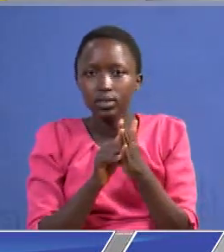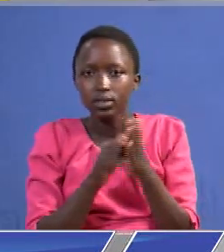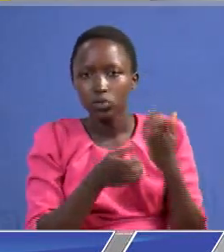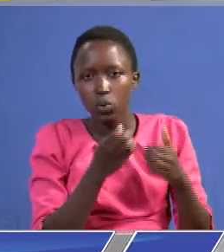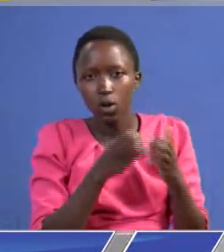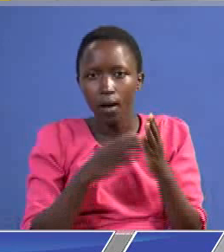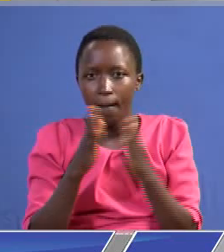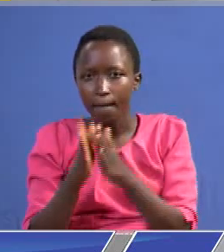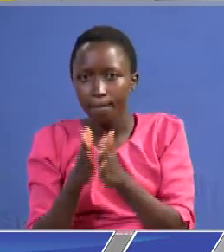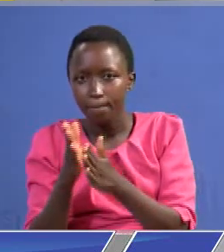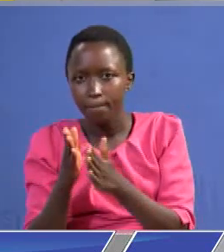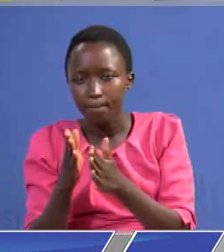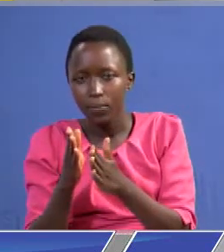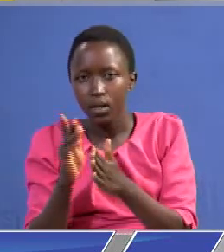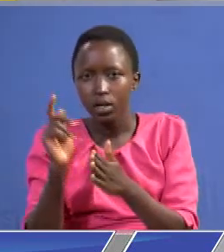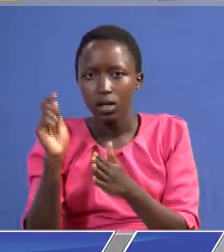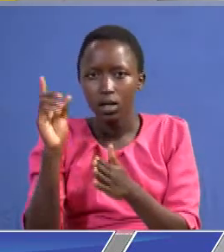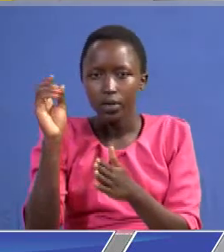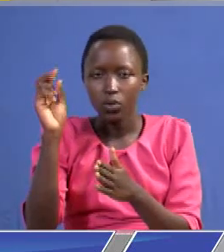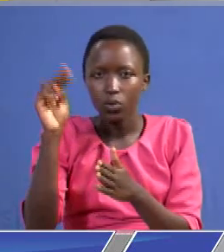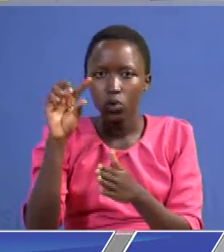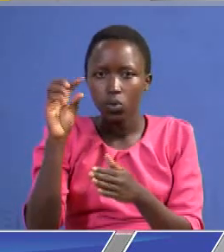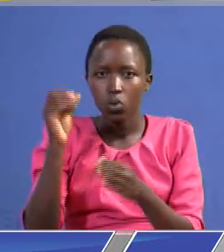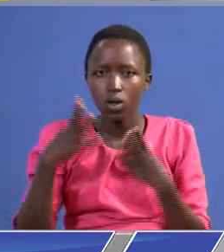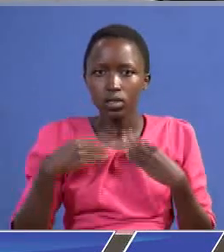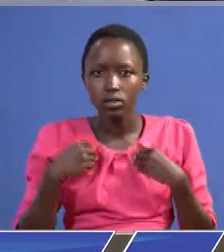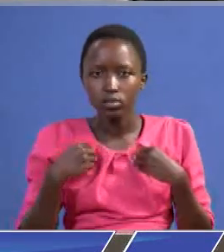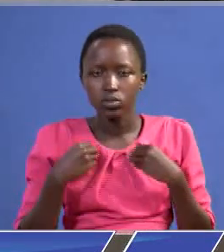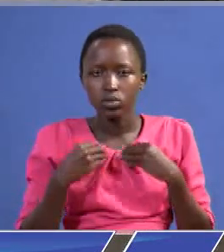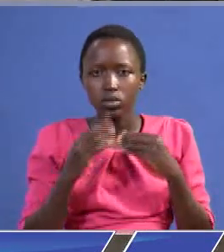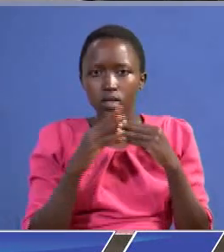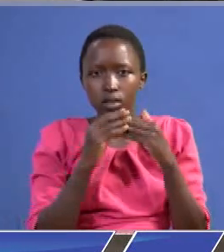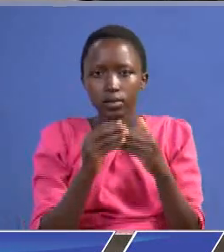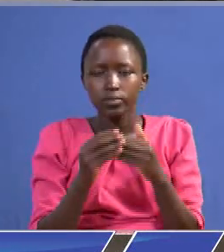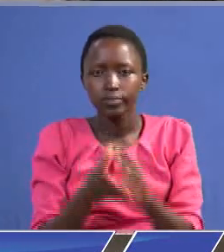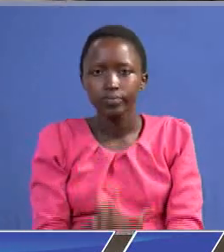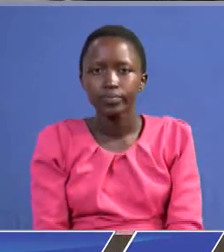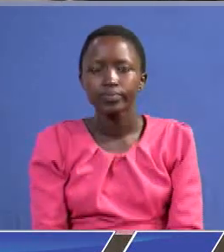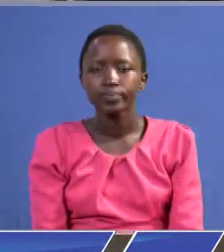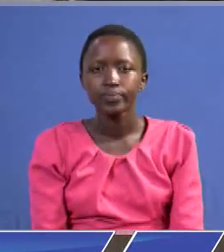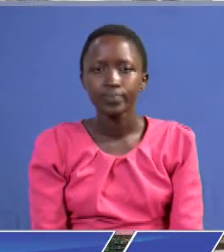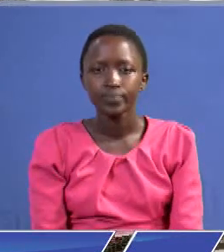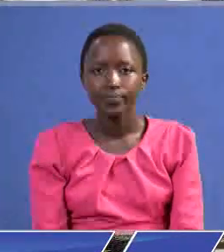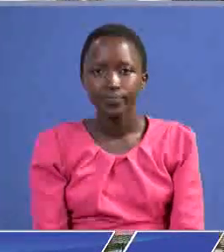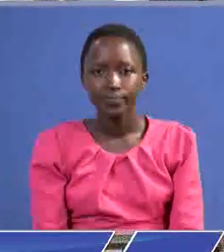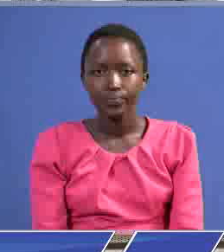Chief Officer Winfred Kadungu has been vetted and approved to head the same docket.